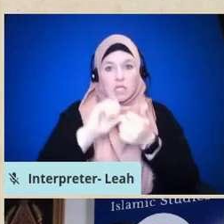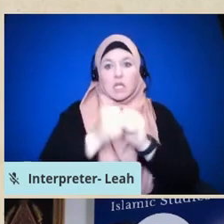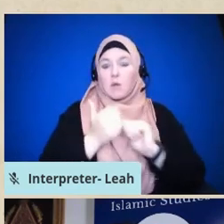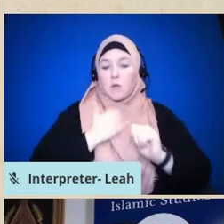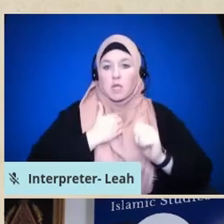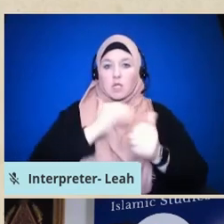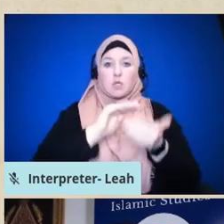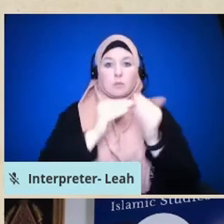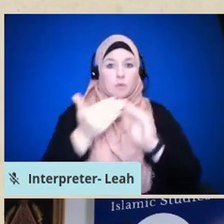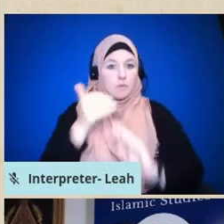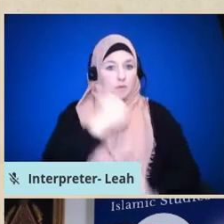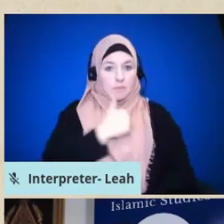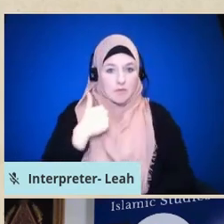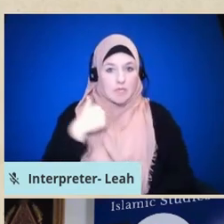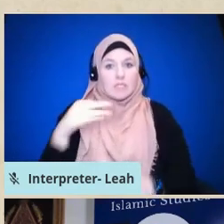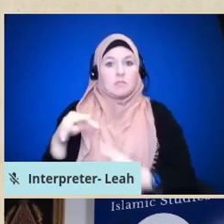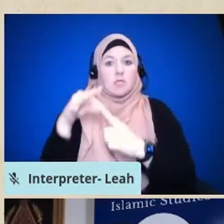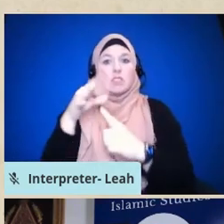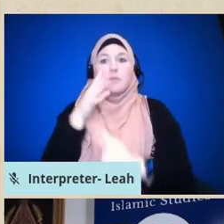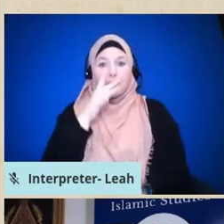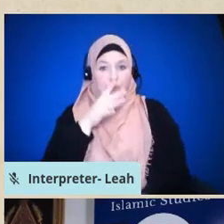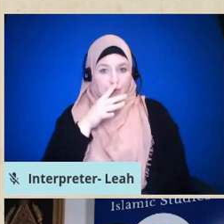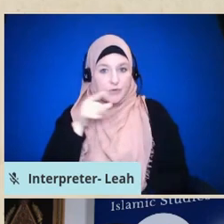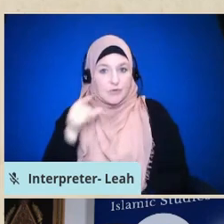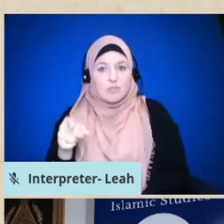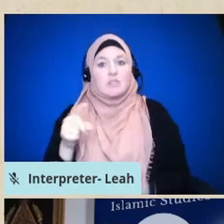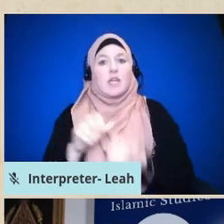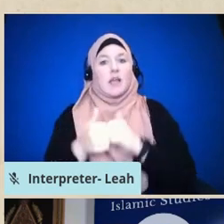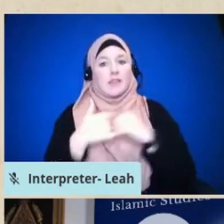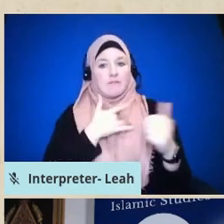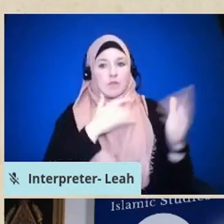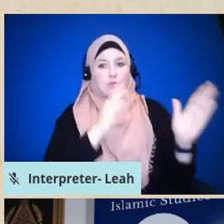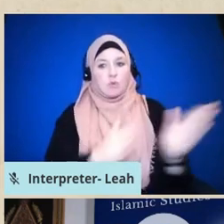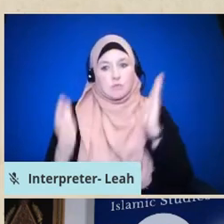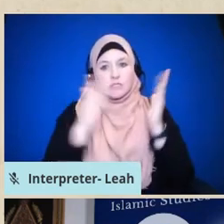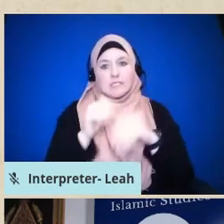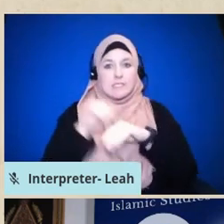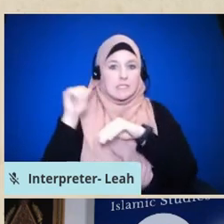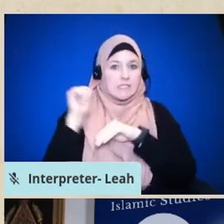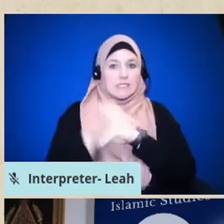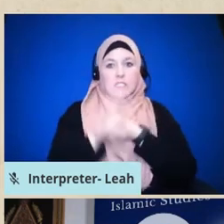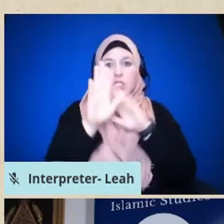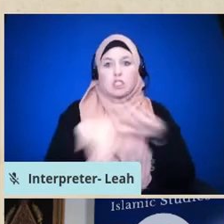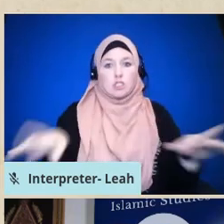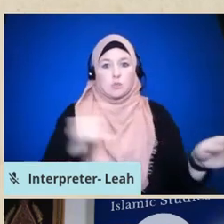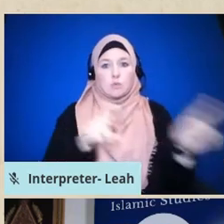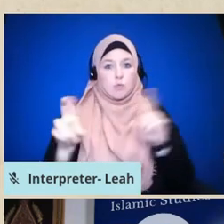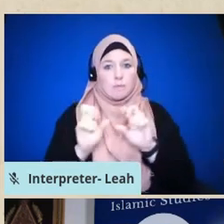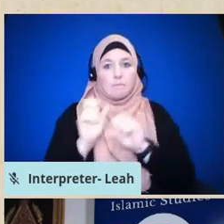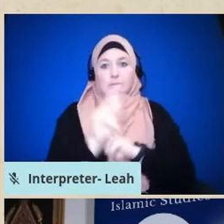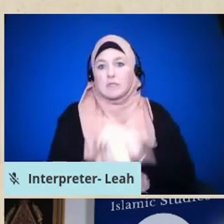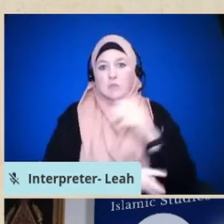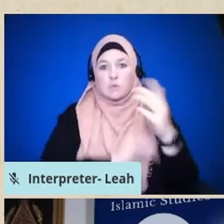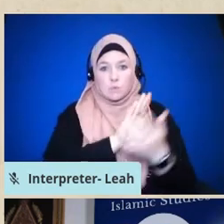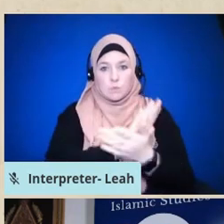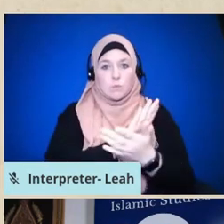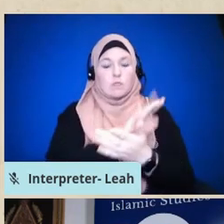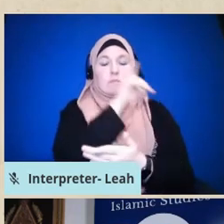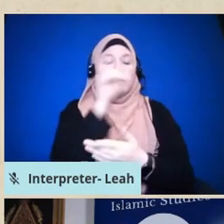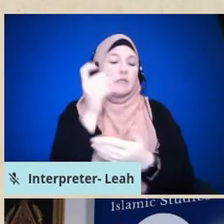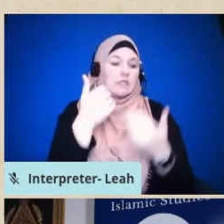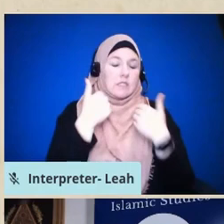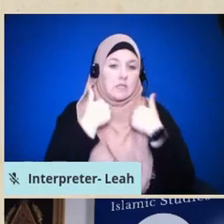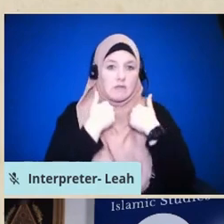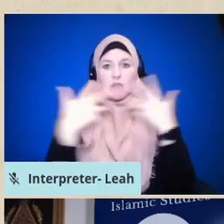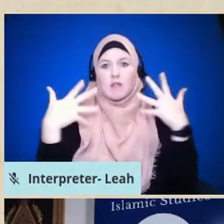community members, especially mothers, feel prepared to send these children to school, and because they had